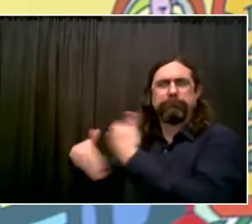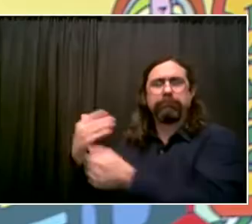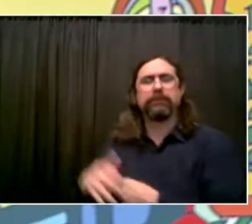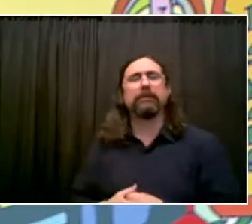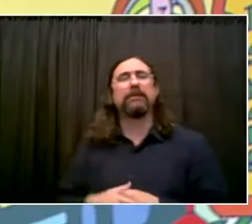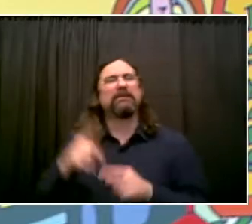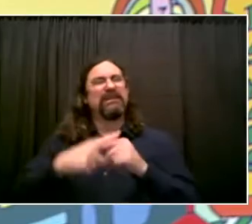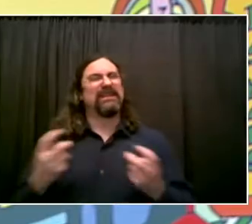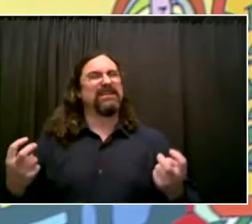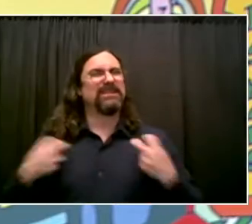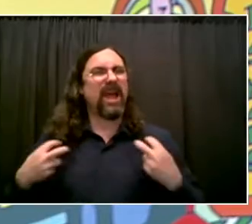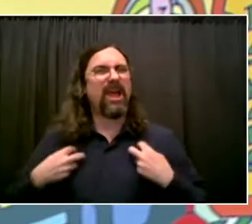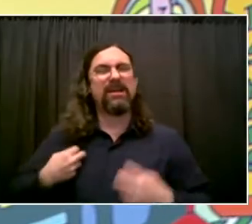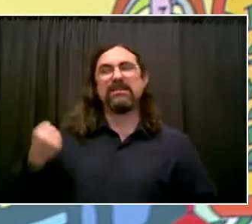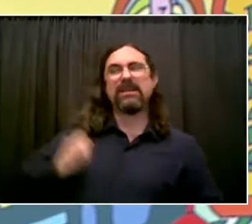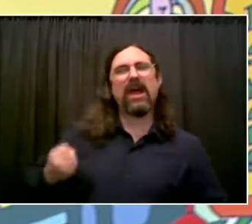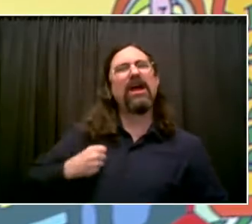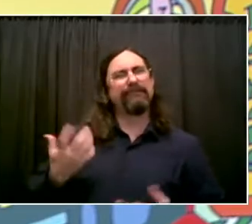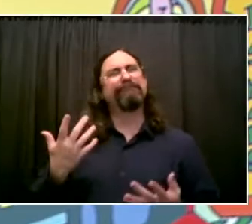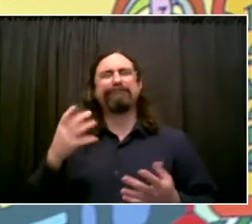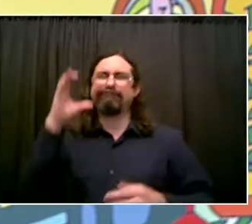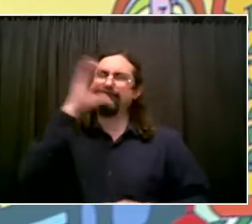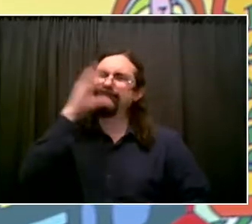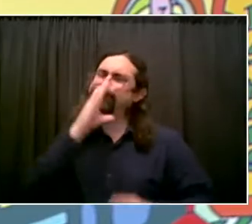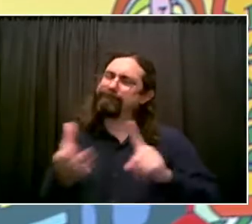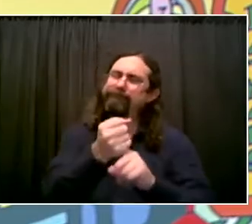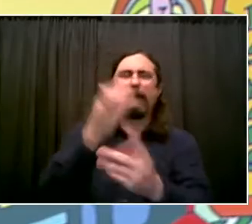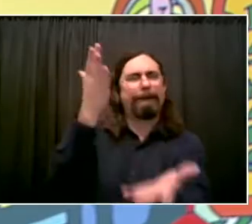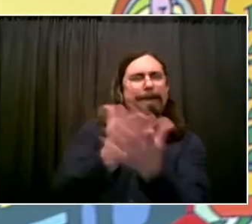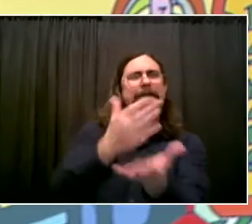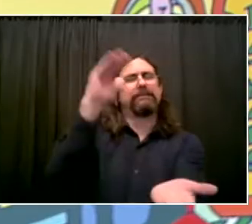there. I understand. I really thought we were having a moment